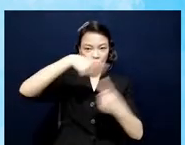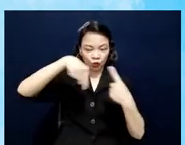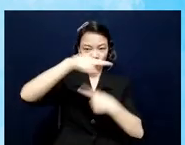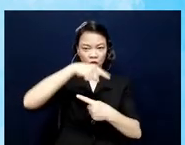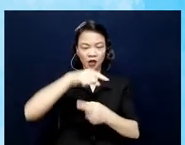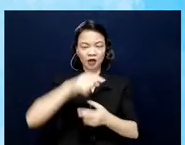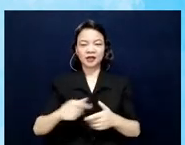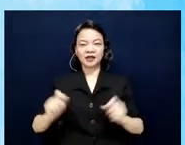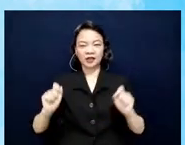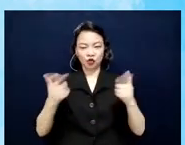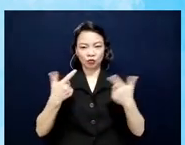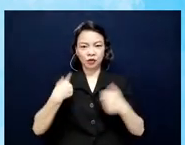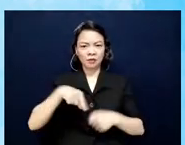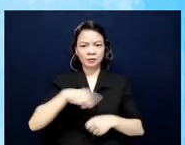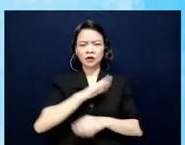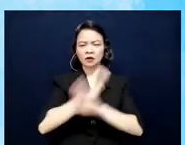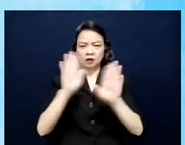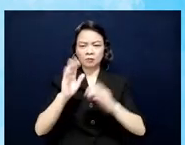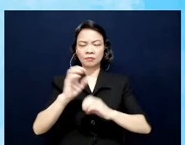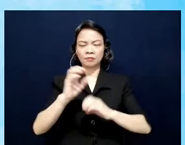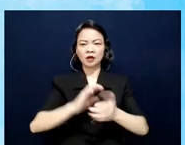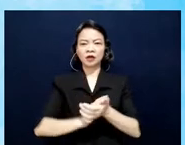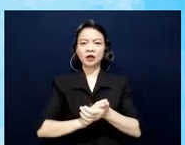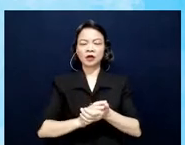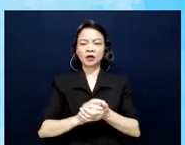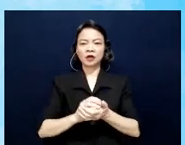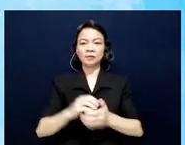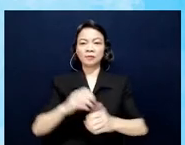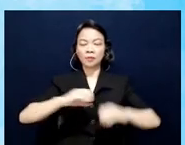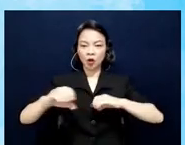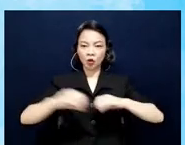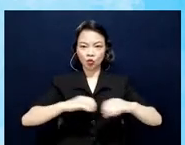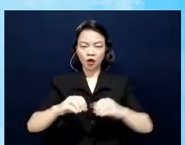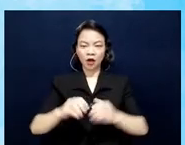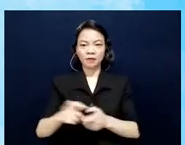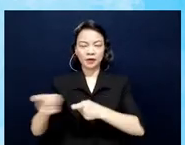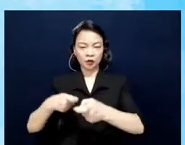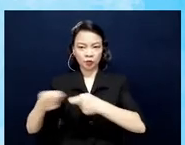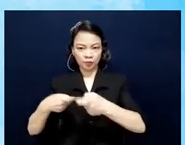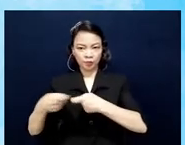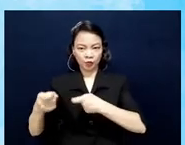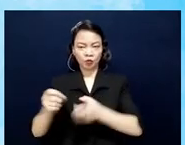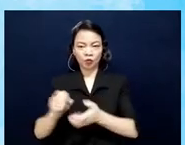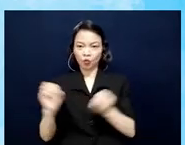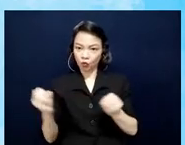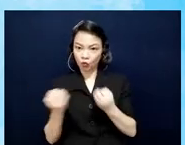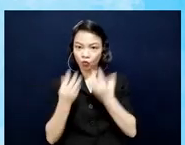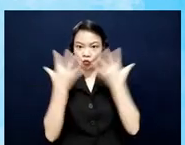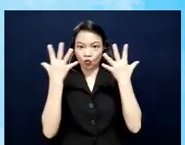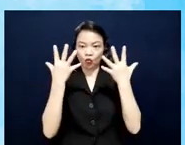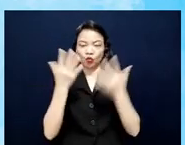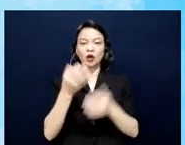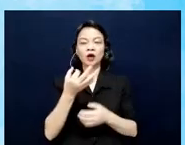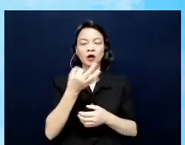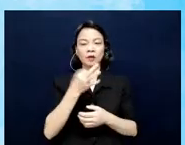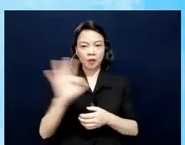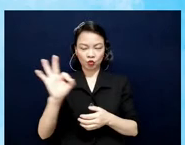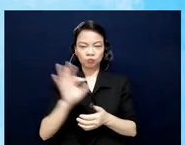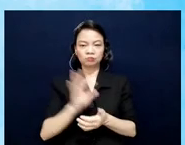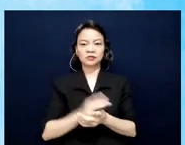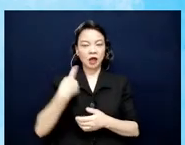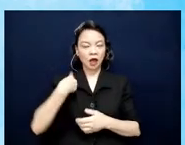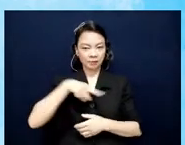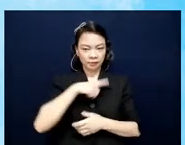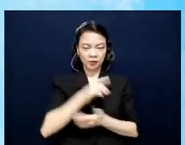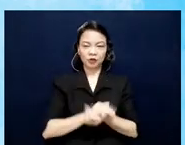medicines that we deliver to the local people. We leverage our capability to make the most meaningful impact where society